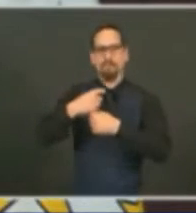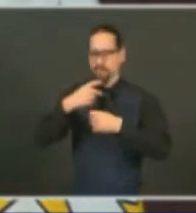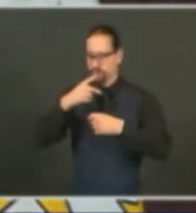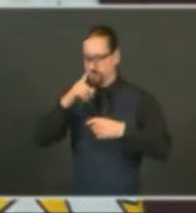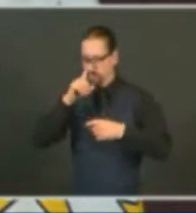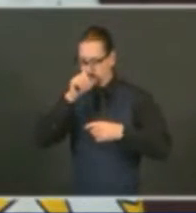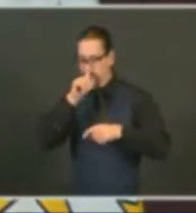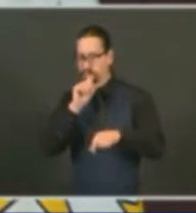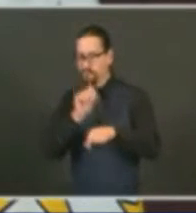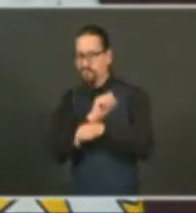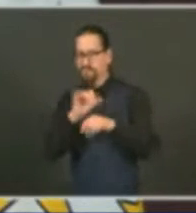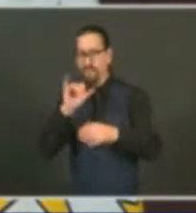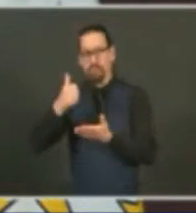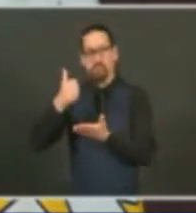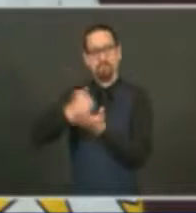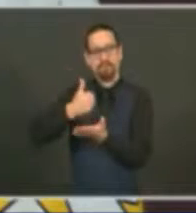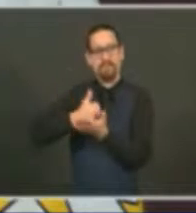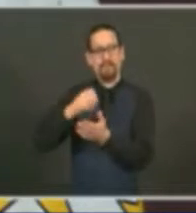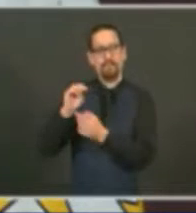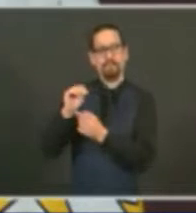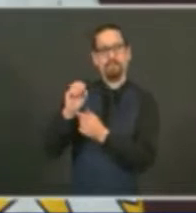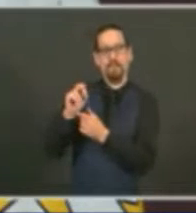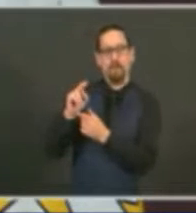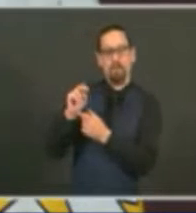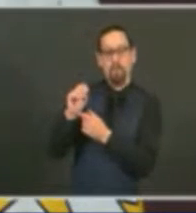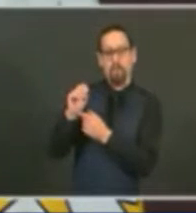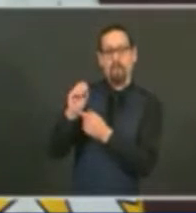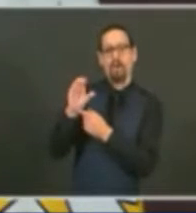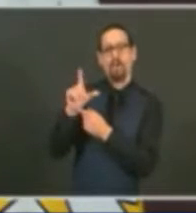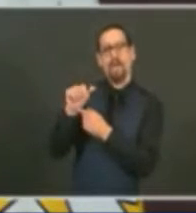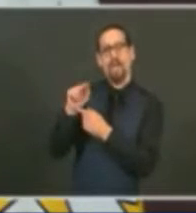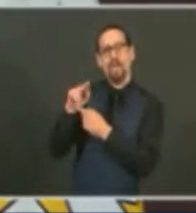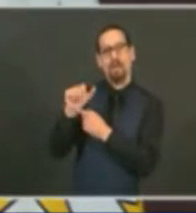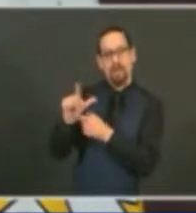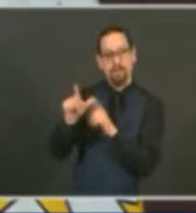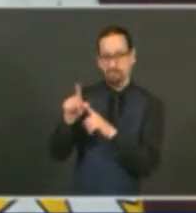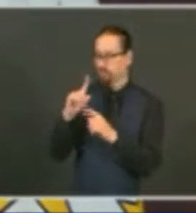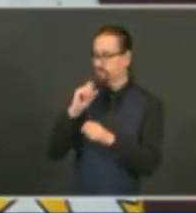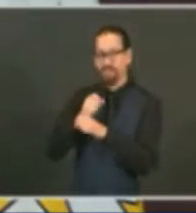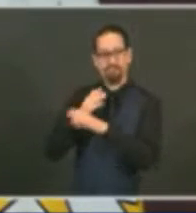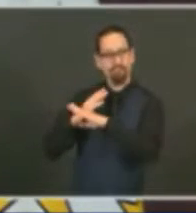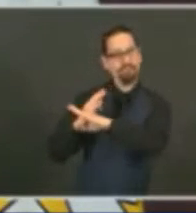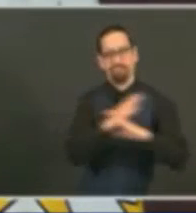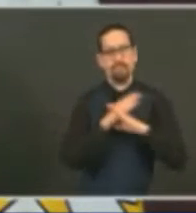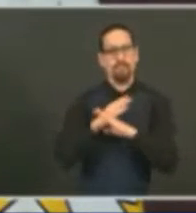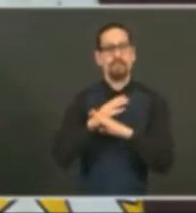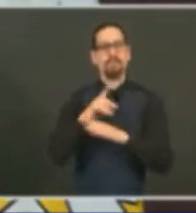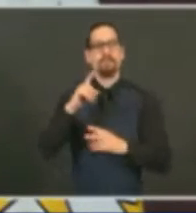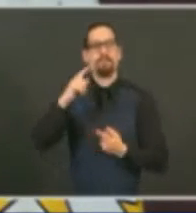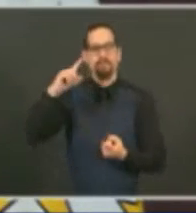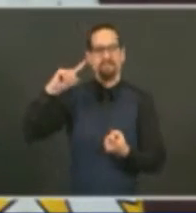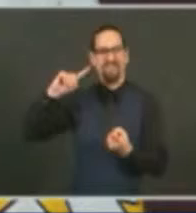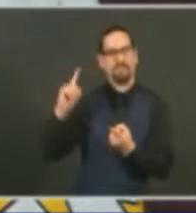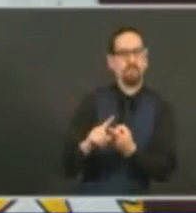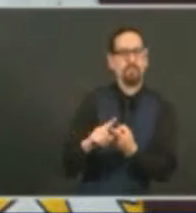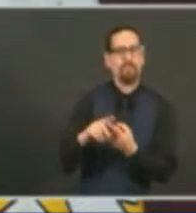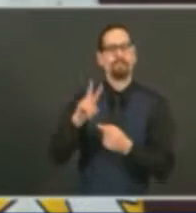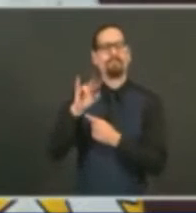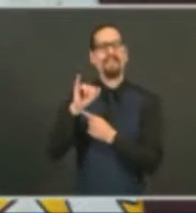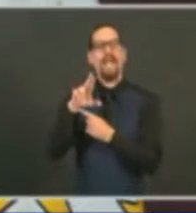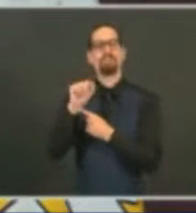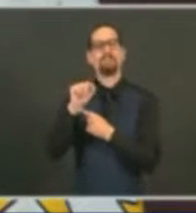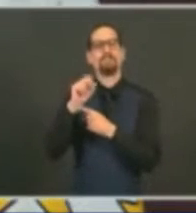and demonstrate that this is increasingly helpful in limiting viral replication and can be